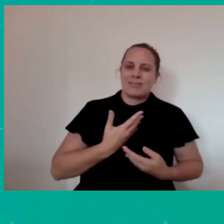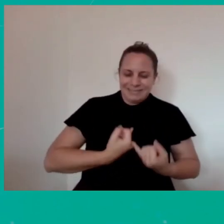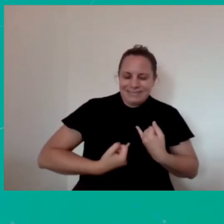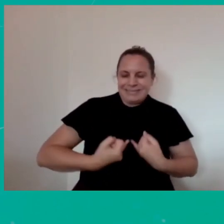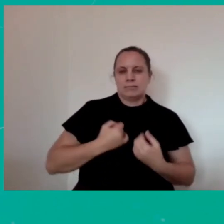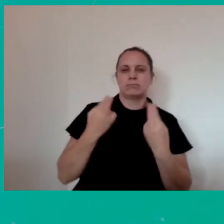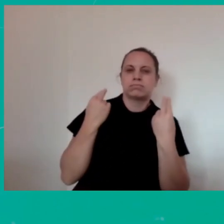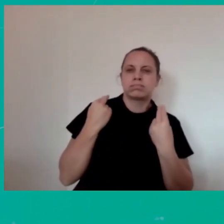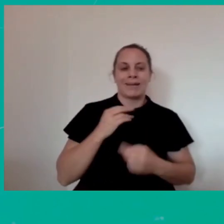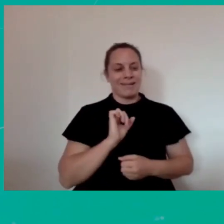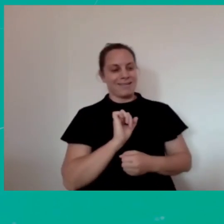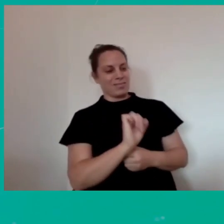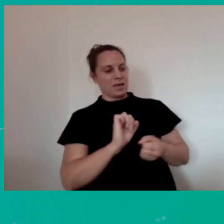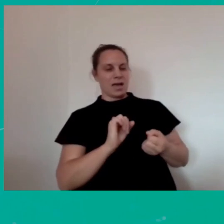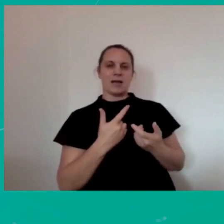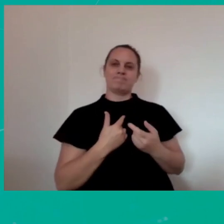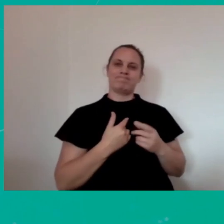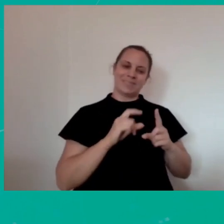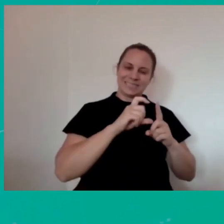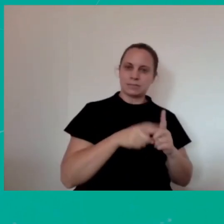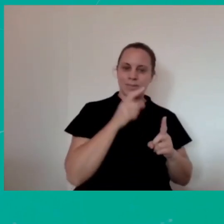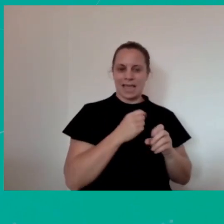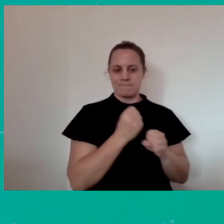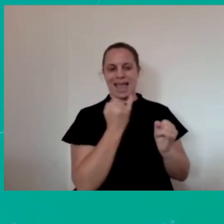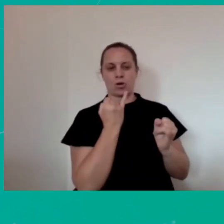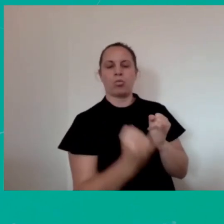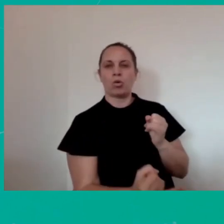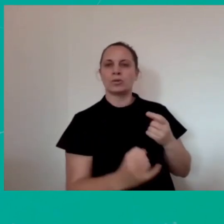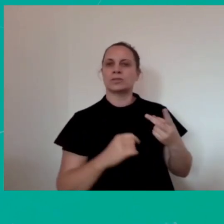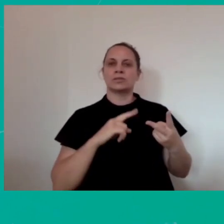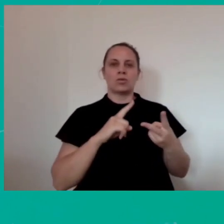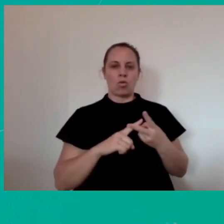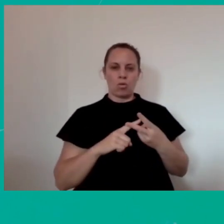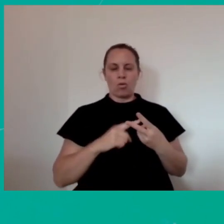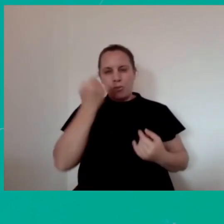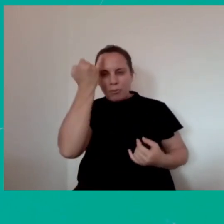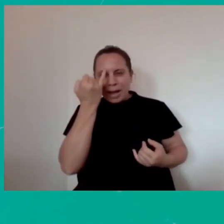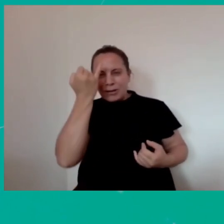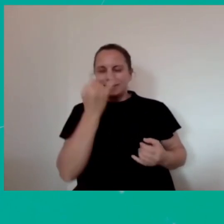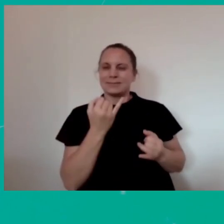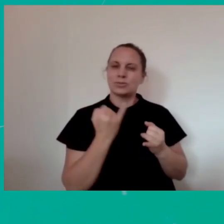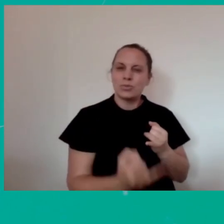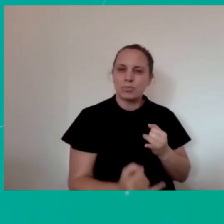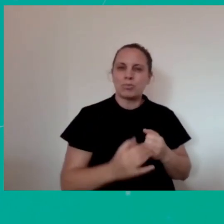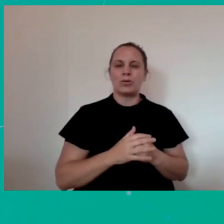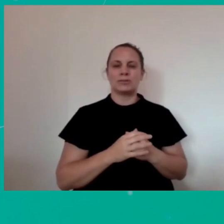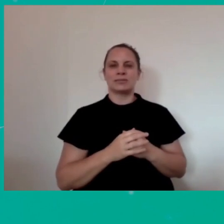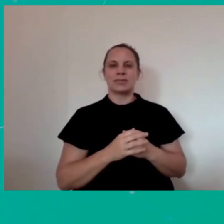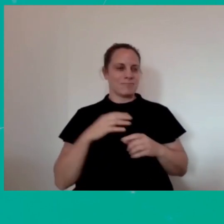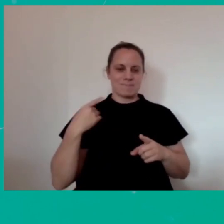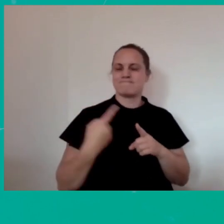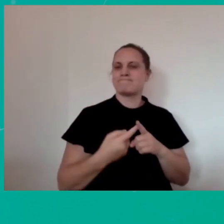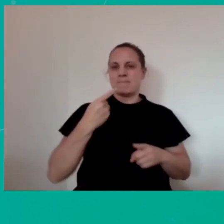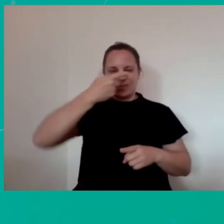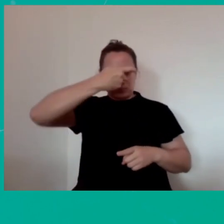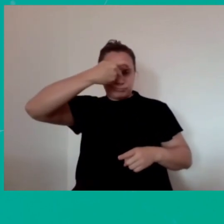impairments, create further sexual and physical damage and illness, and it causes acute and long-lasting